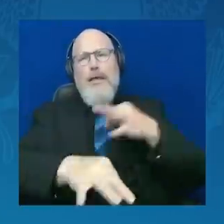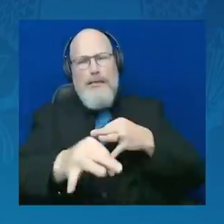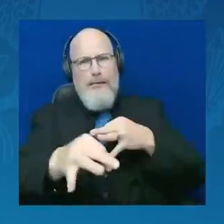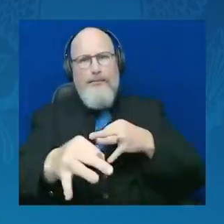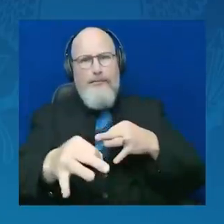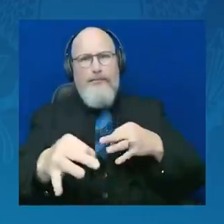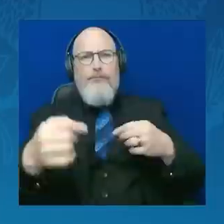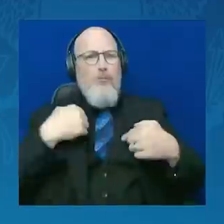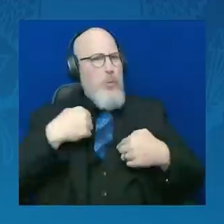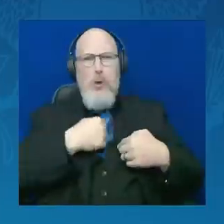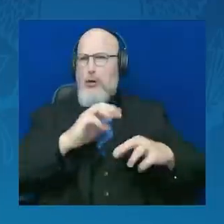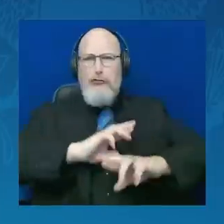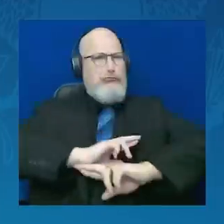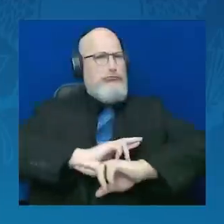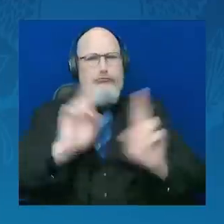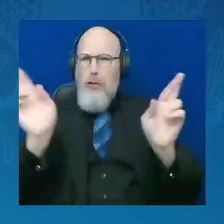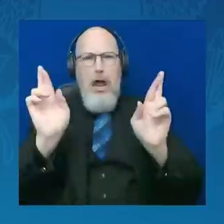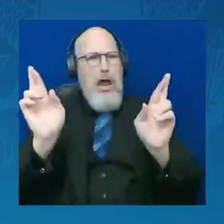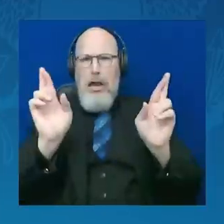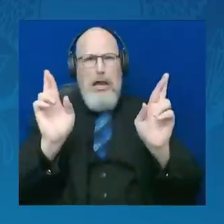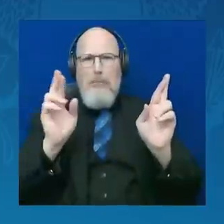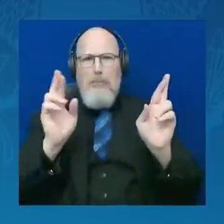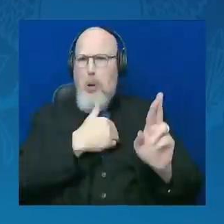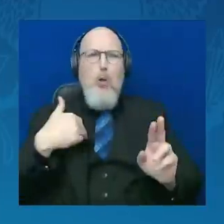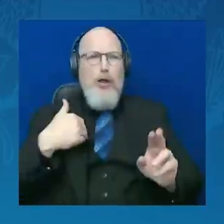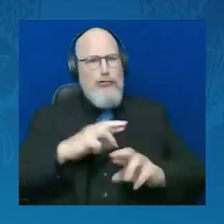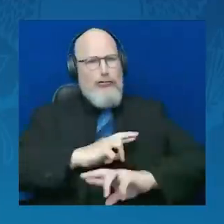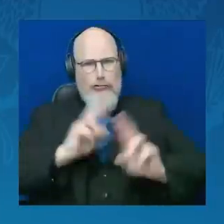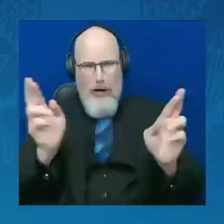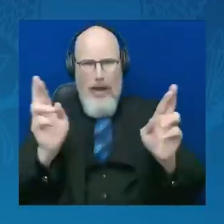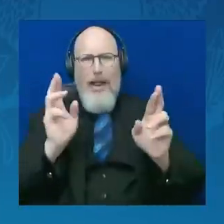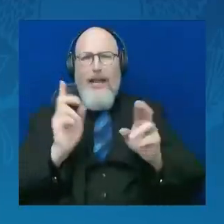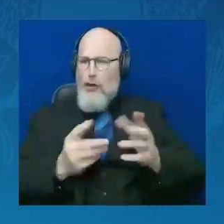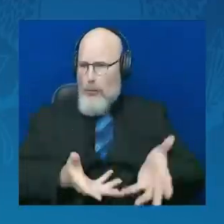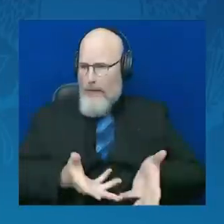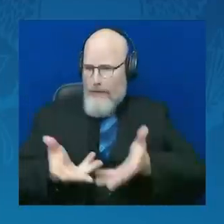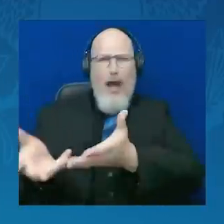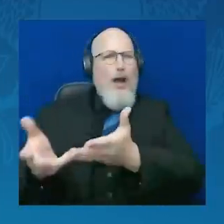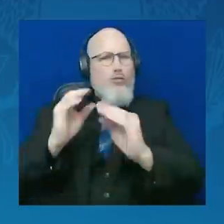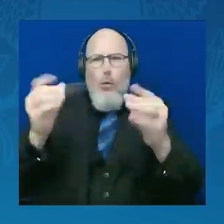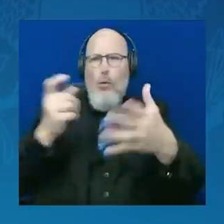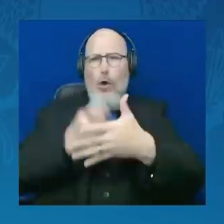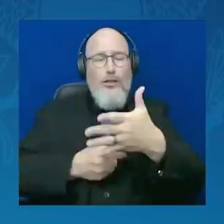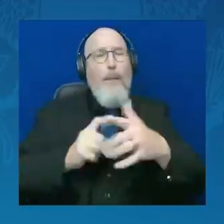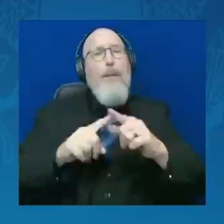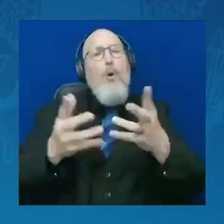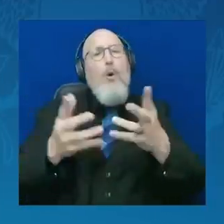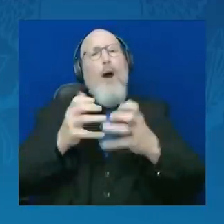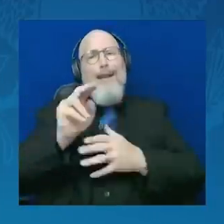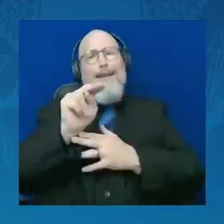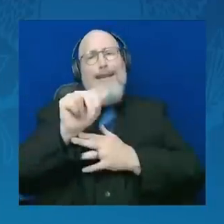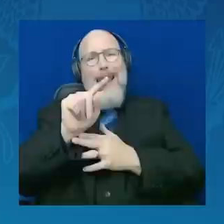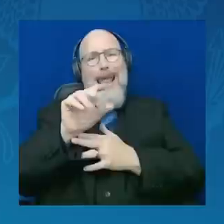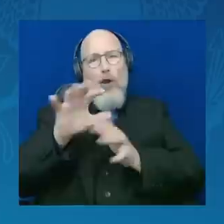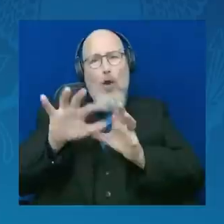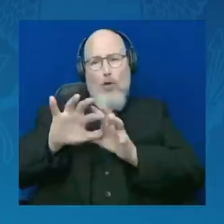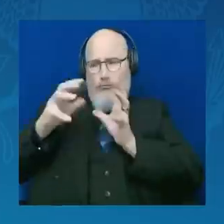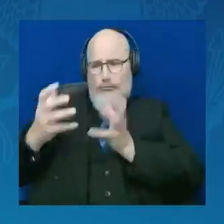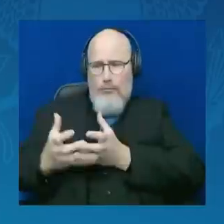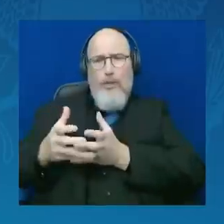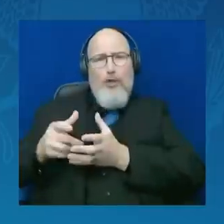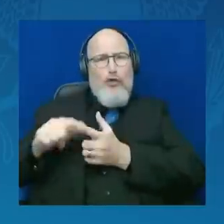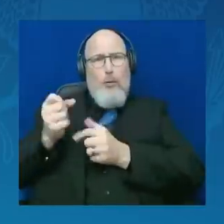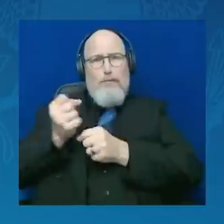to provide our equipment free of charge. But we wanted NATO as a whole to make a common decision so that